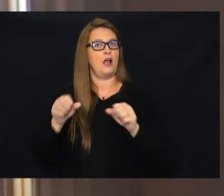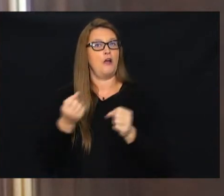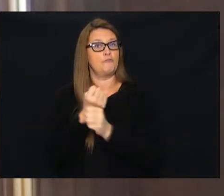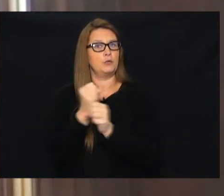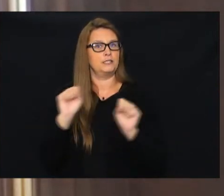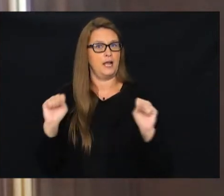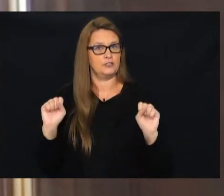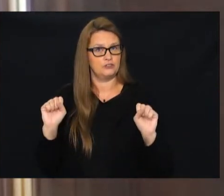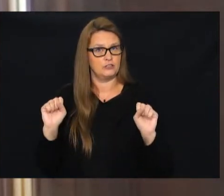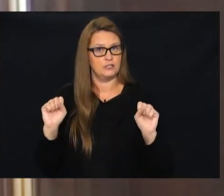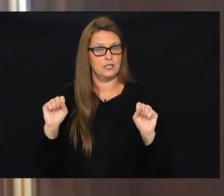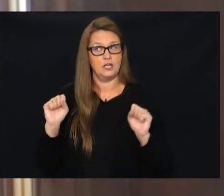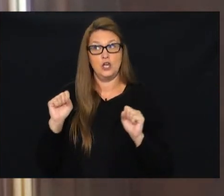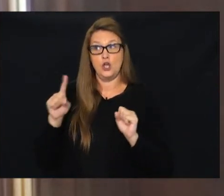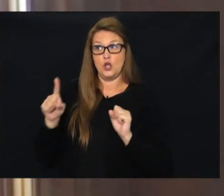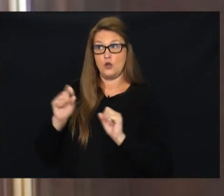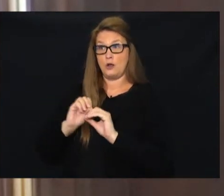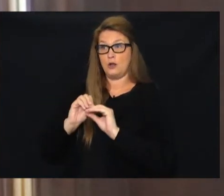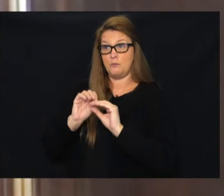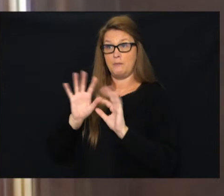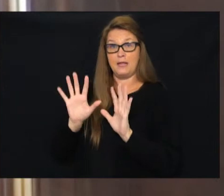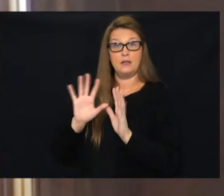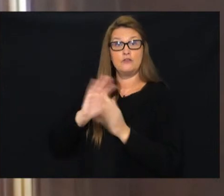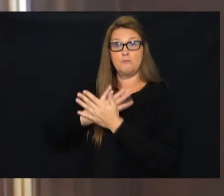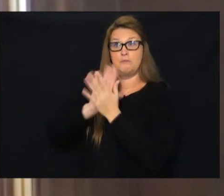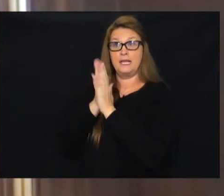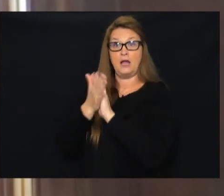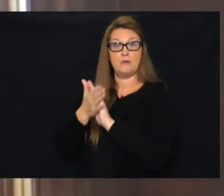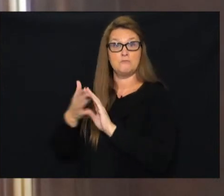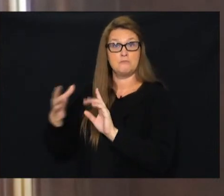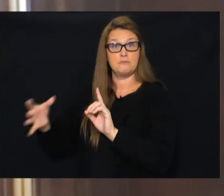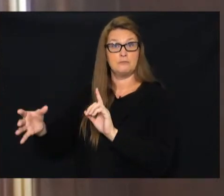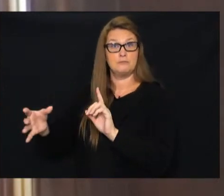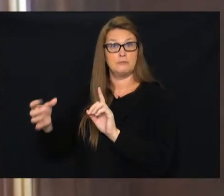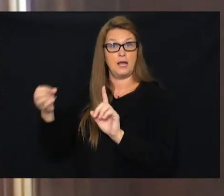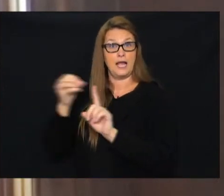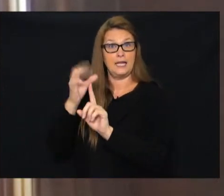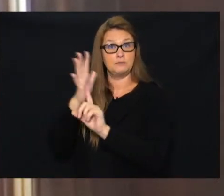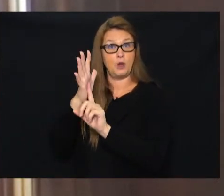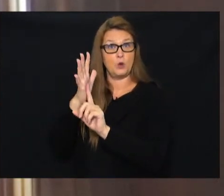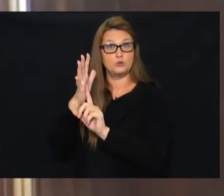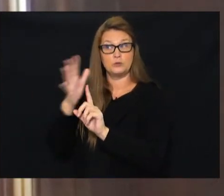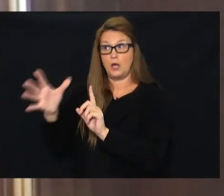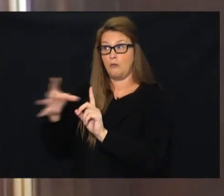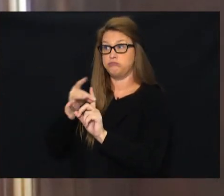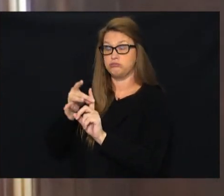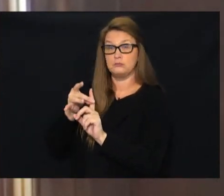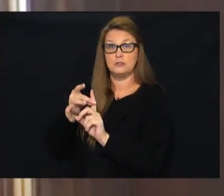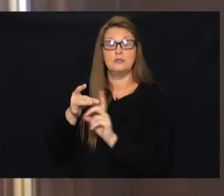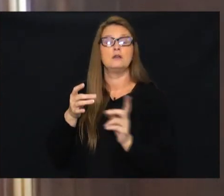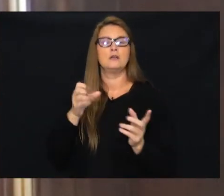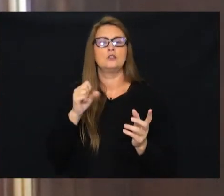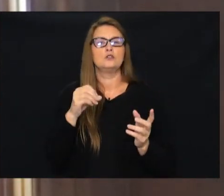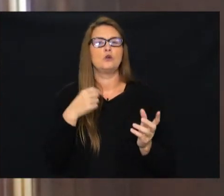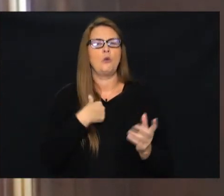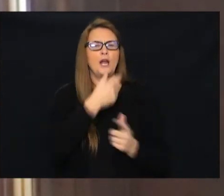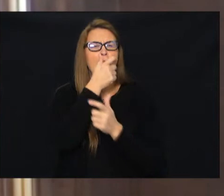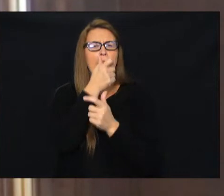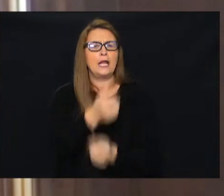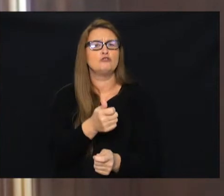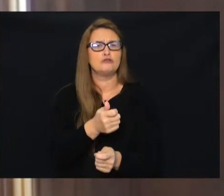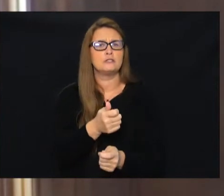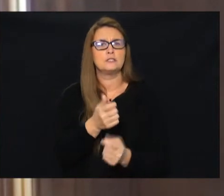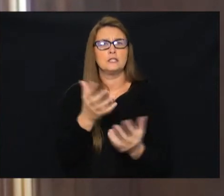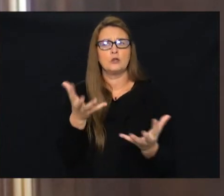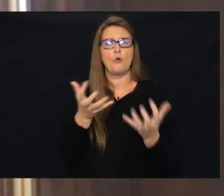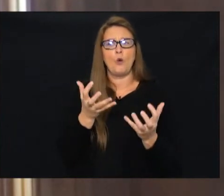become exposed or infected with the virus. So we would still be interested, certainly, in being the